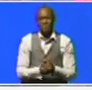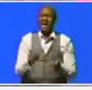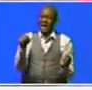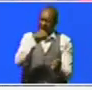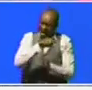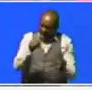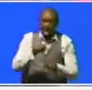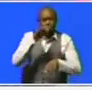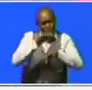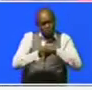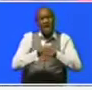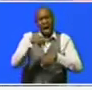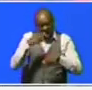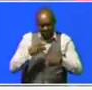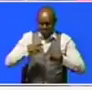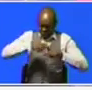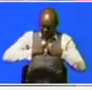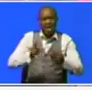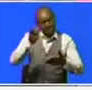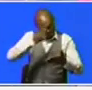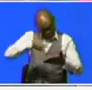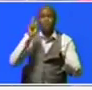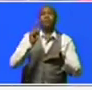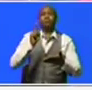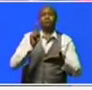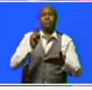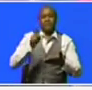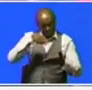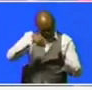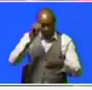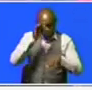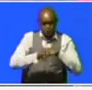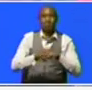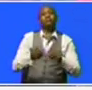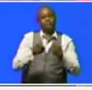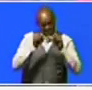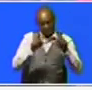Vehicles which have got the mechanical right to be on the road.